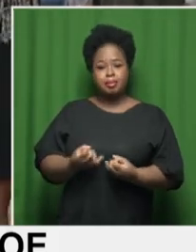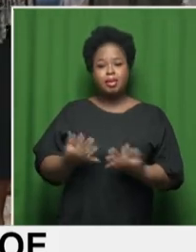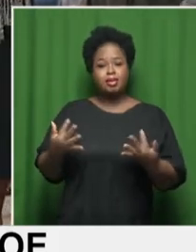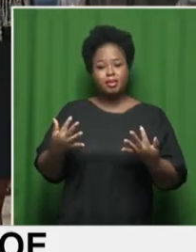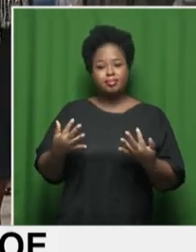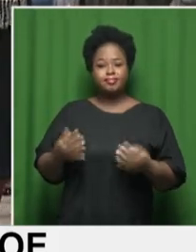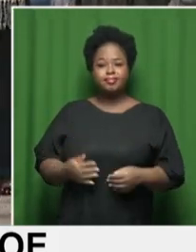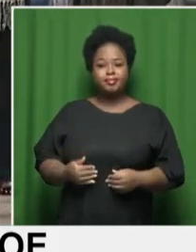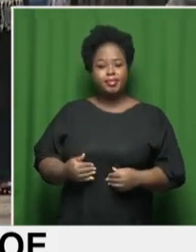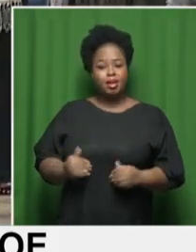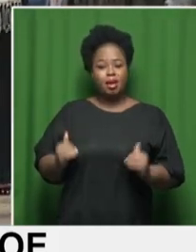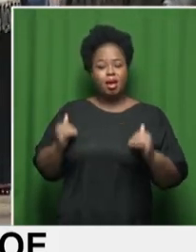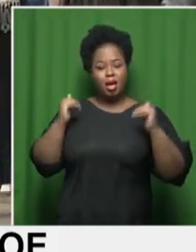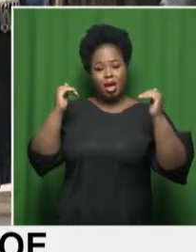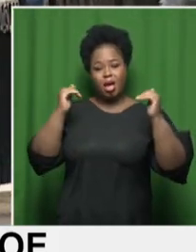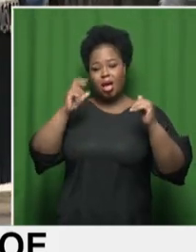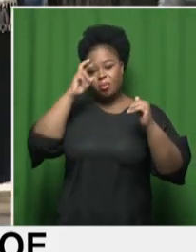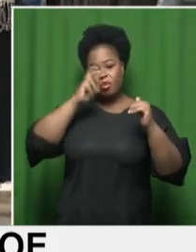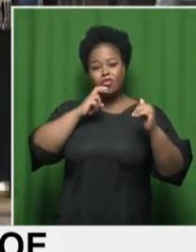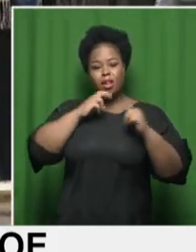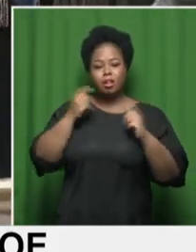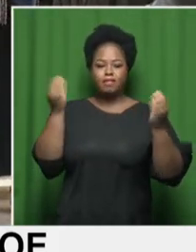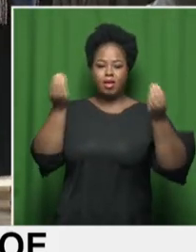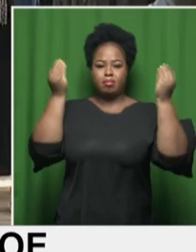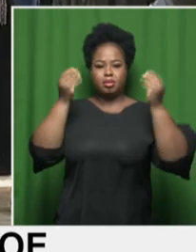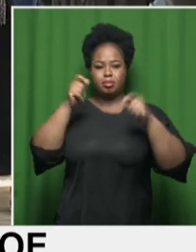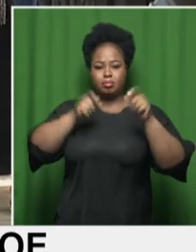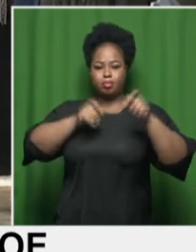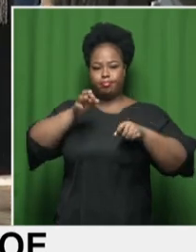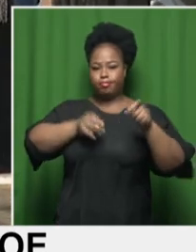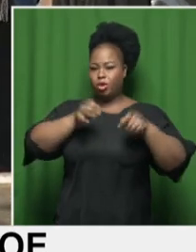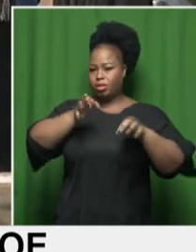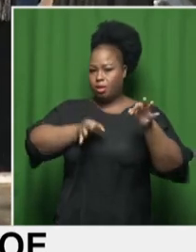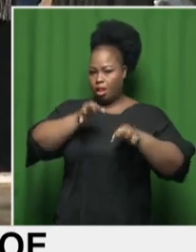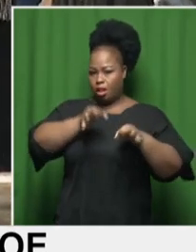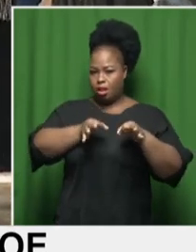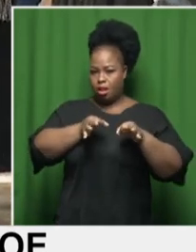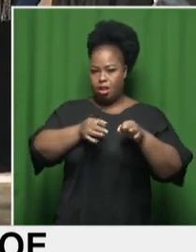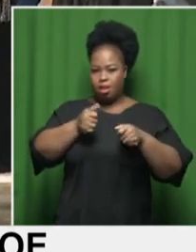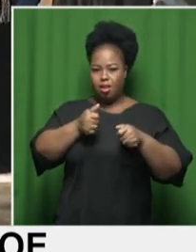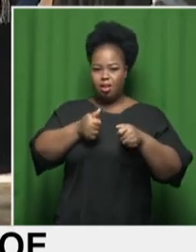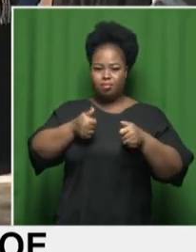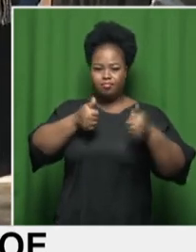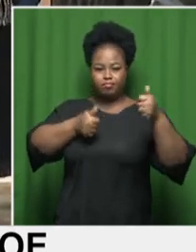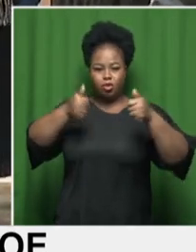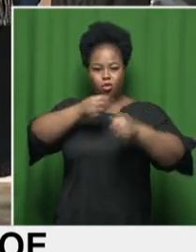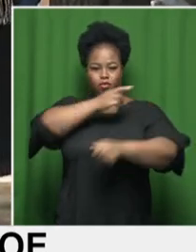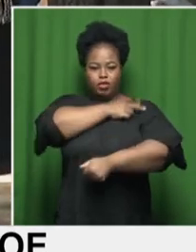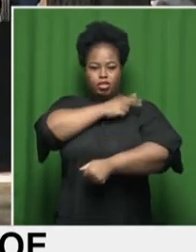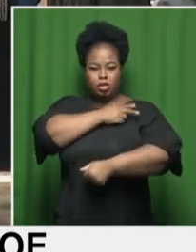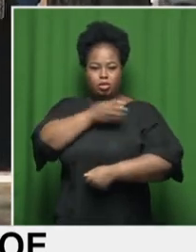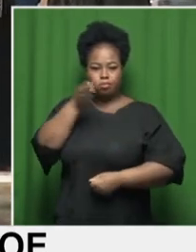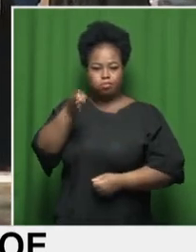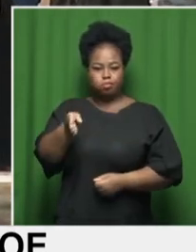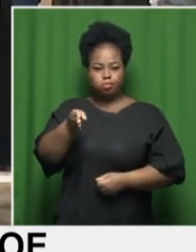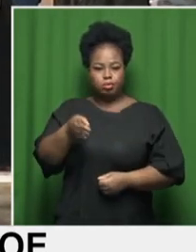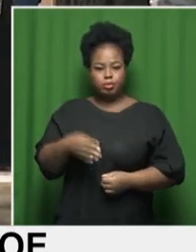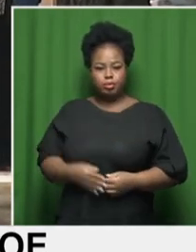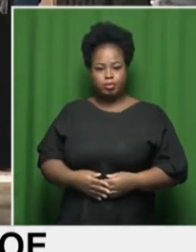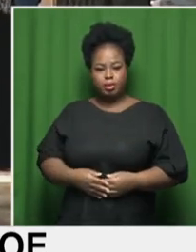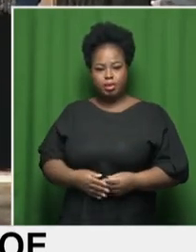profile officials, political officials, to grace this funeral for the send